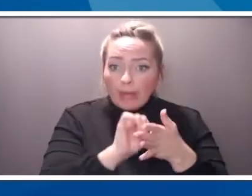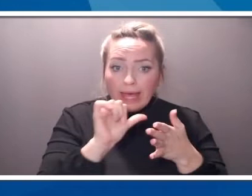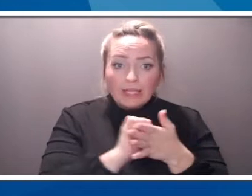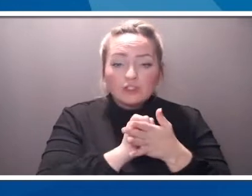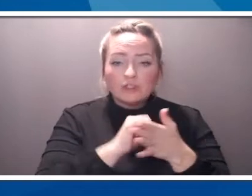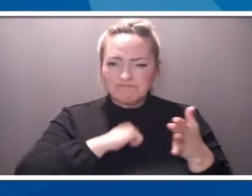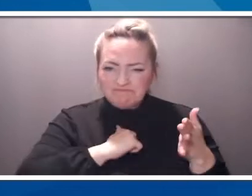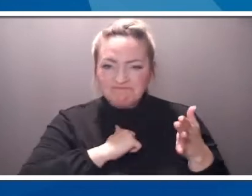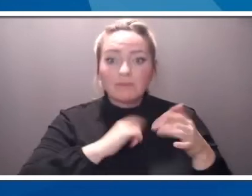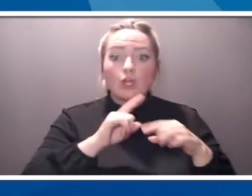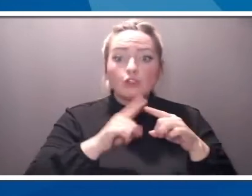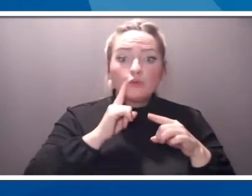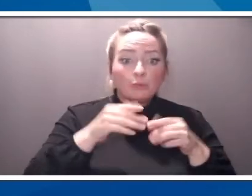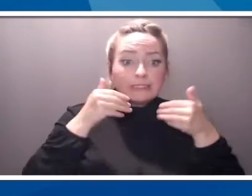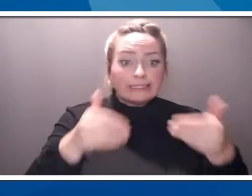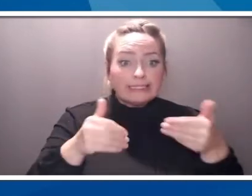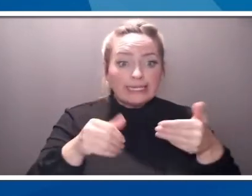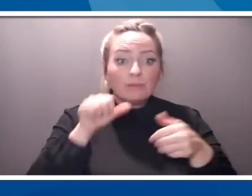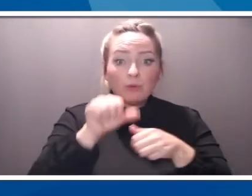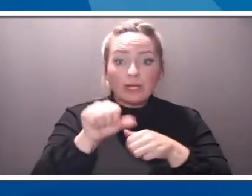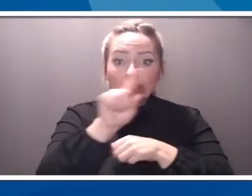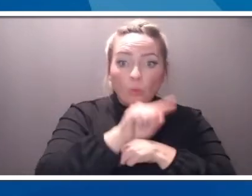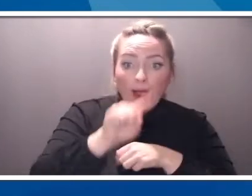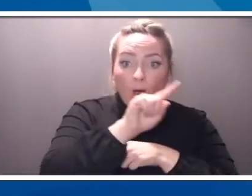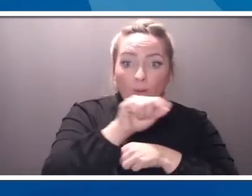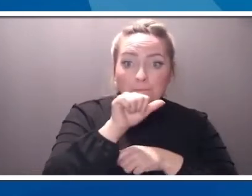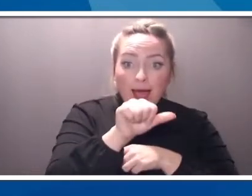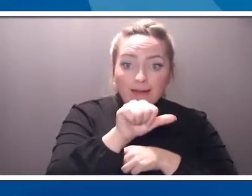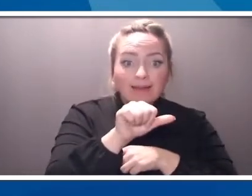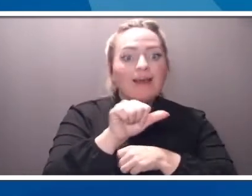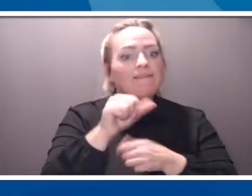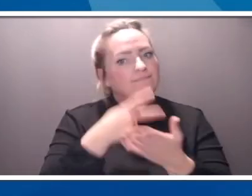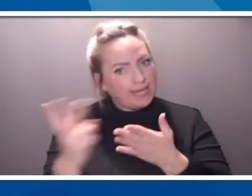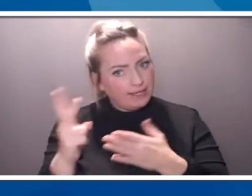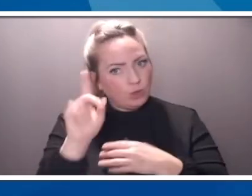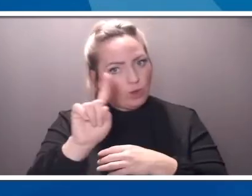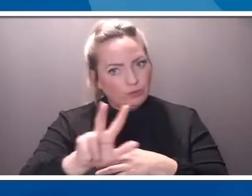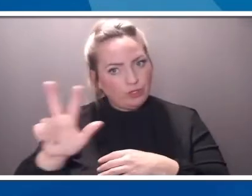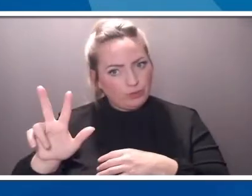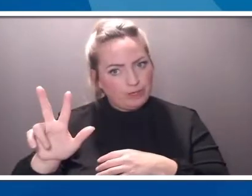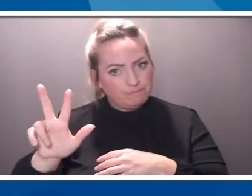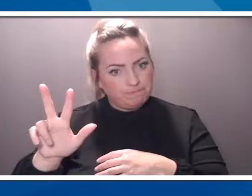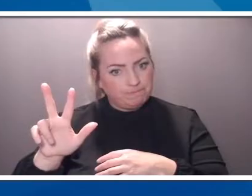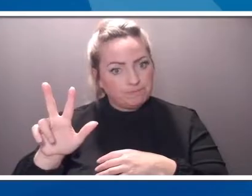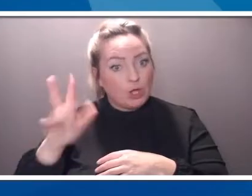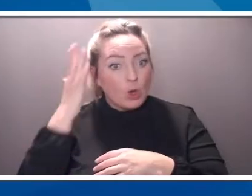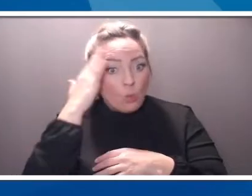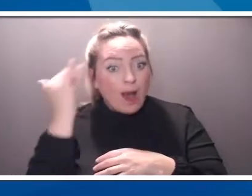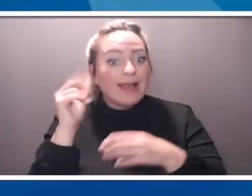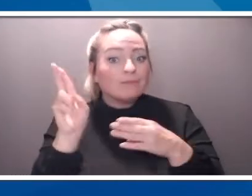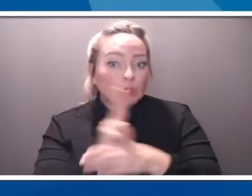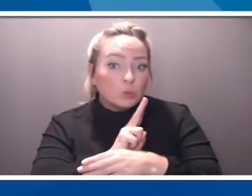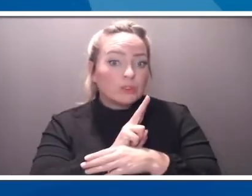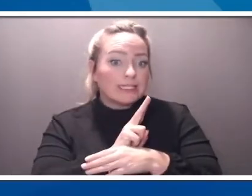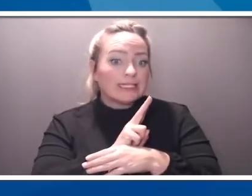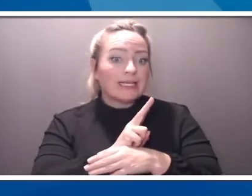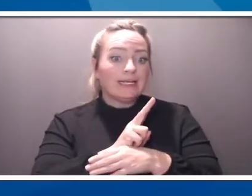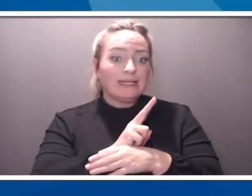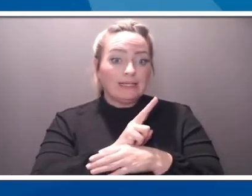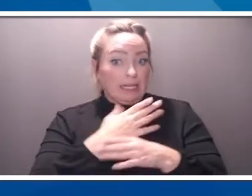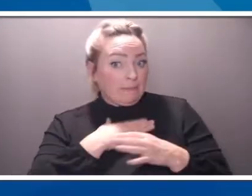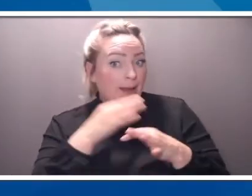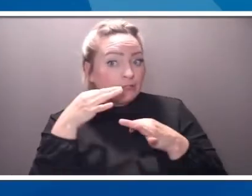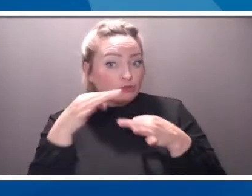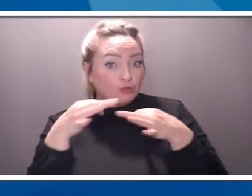form or in the page, to proceed, press the round button, that is a failure of 133, because I